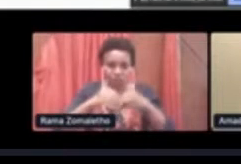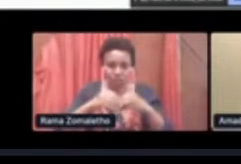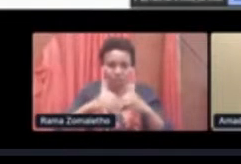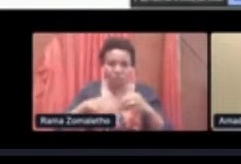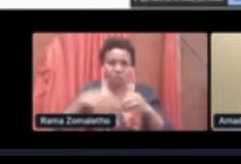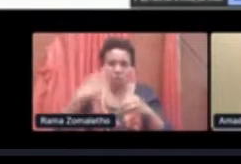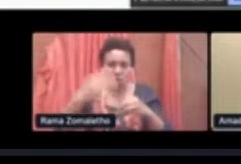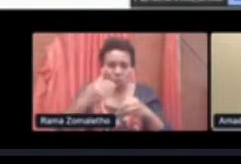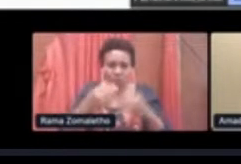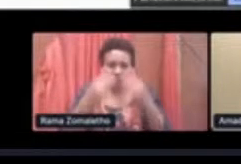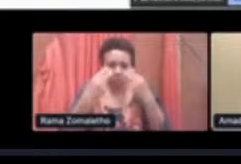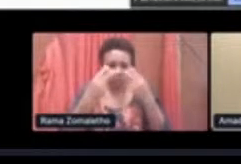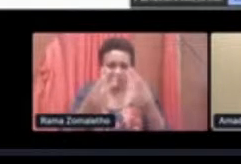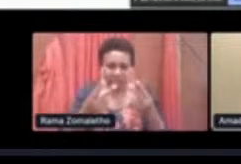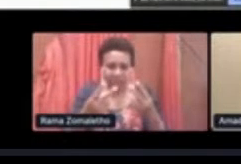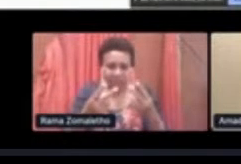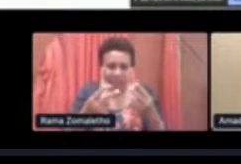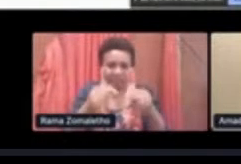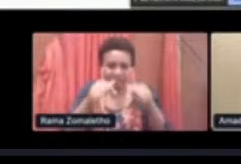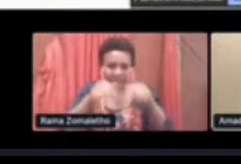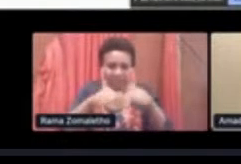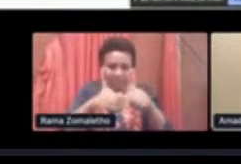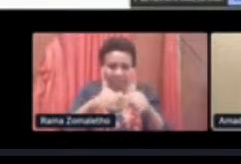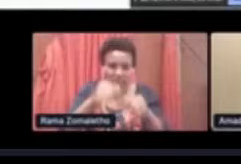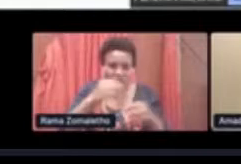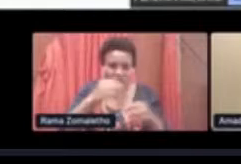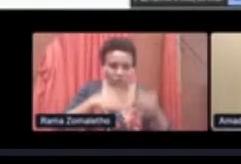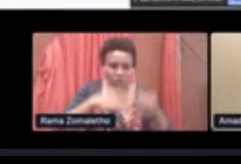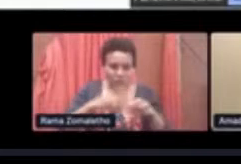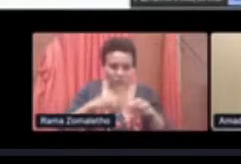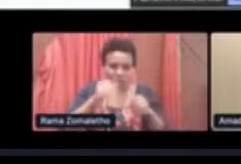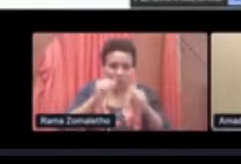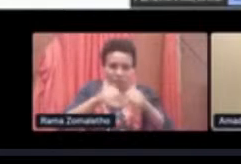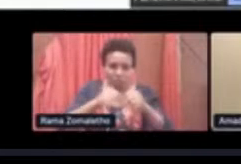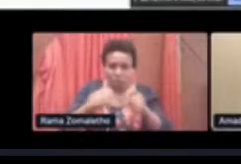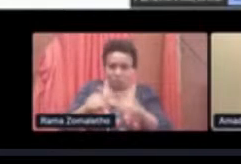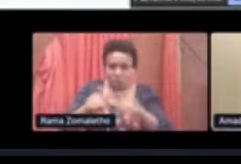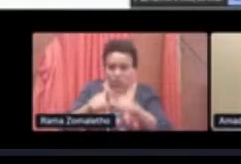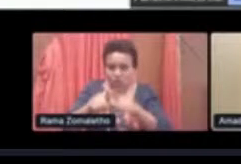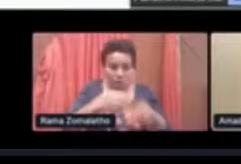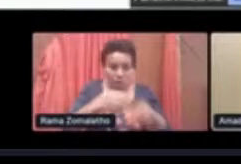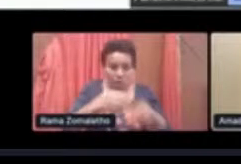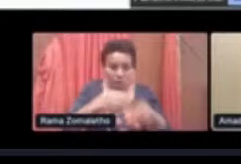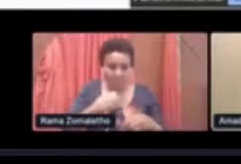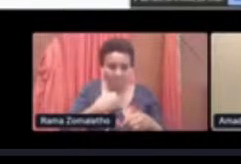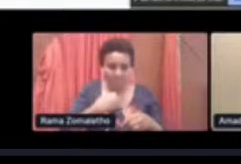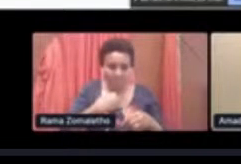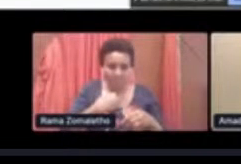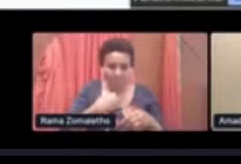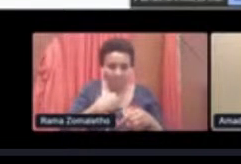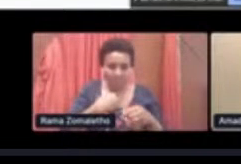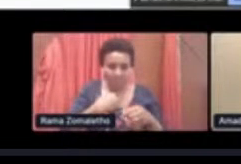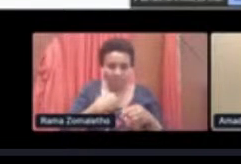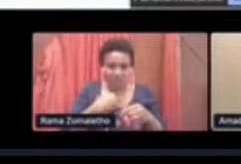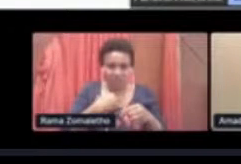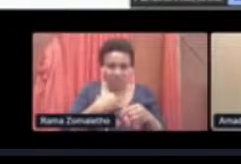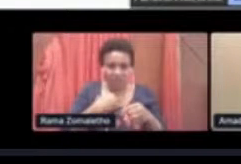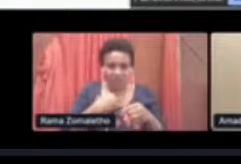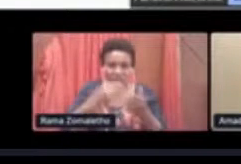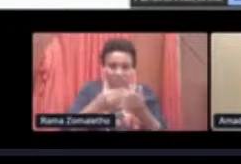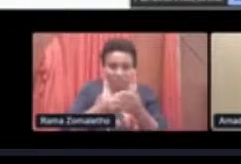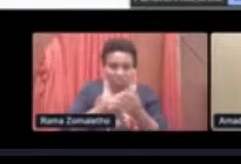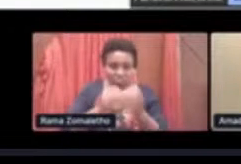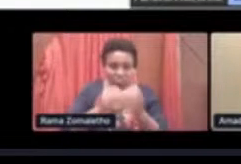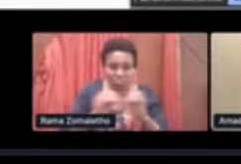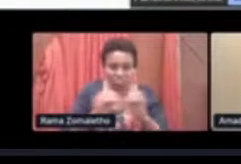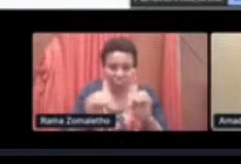highlight only the financial contribution, but we also have non-negligible, non-financial contribution.